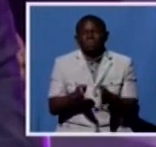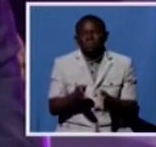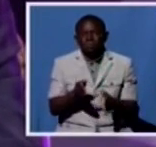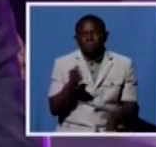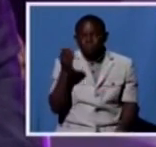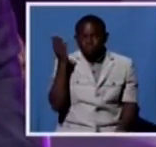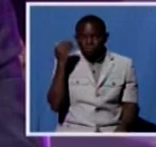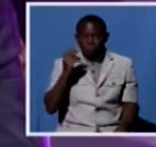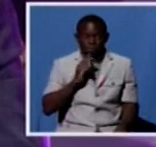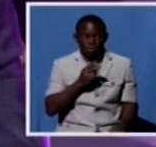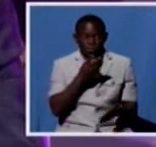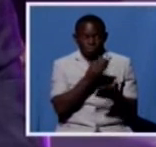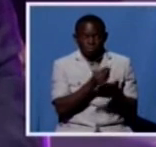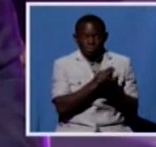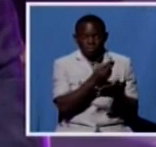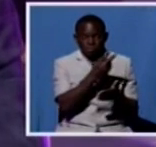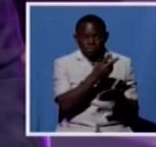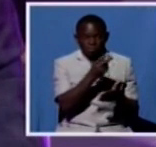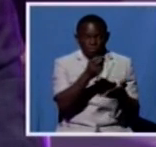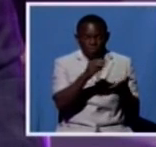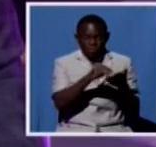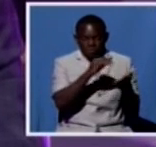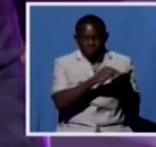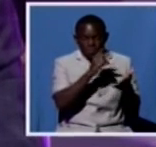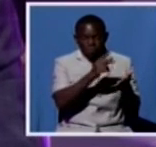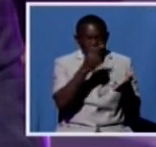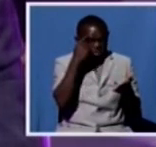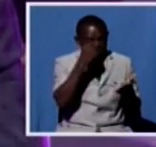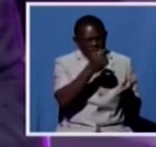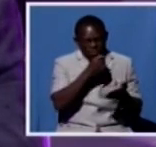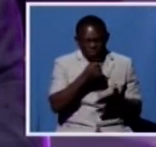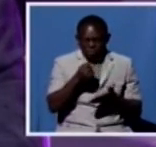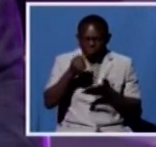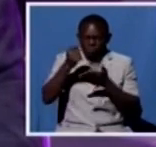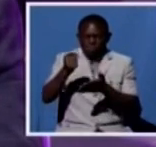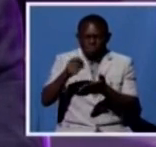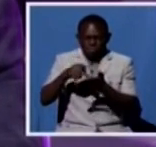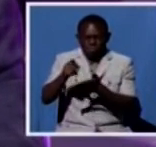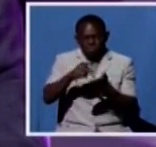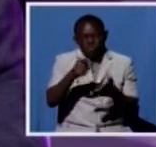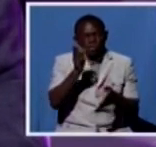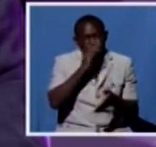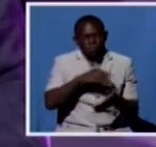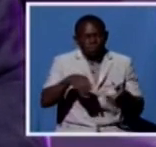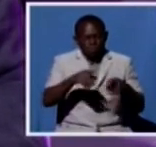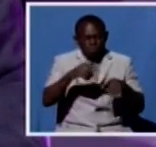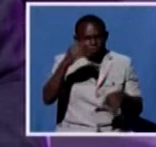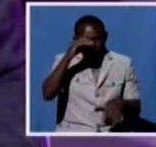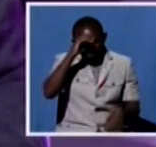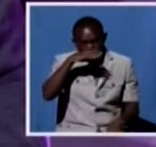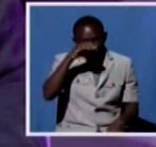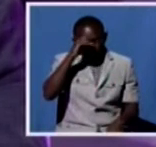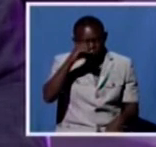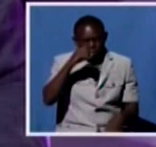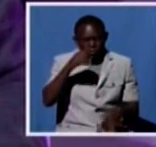to the local contractors. That was solely paid to the local contractors. So that has been emphasis, and one of the